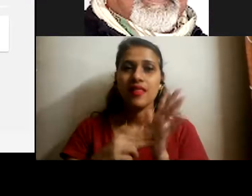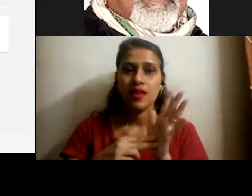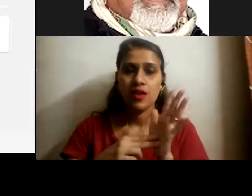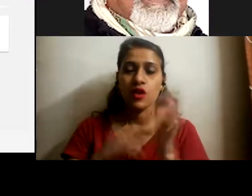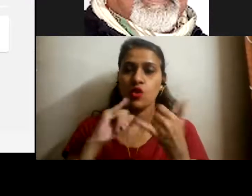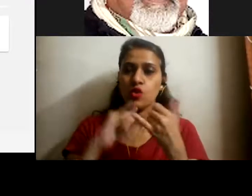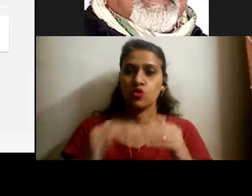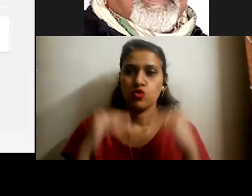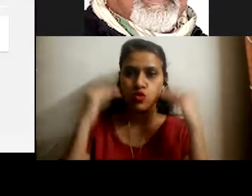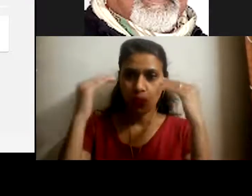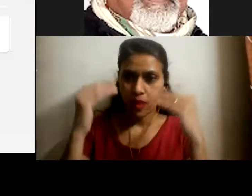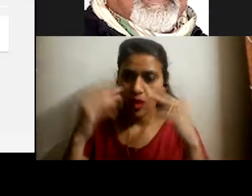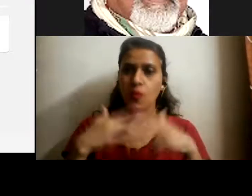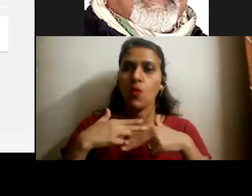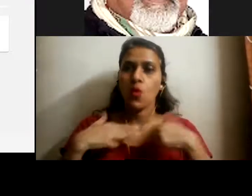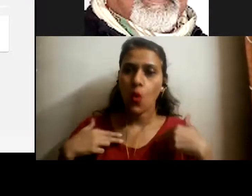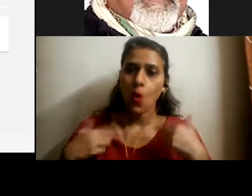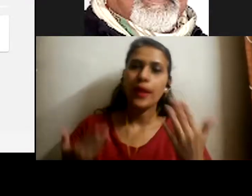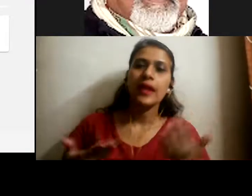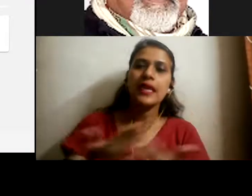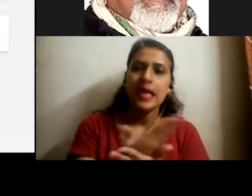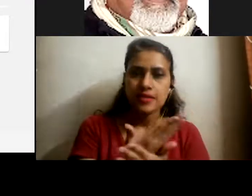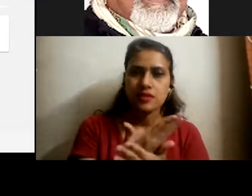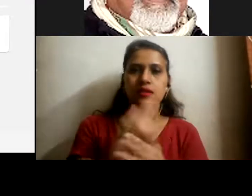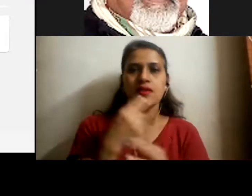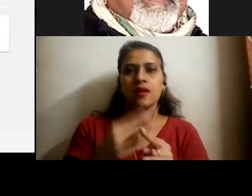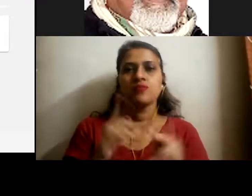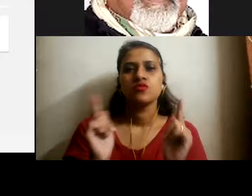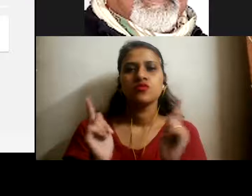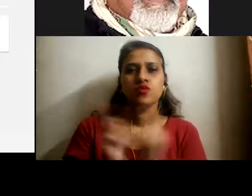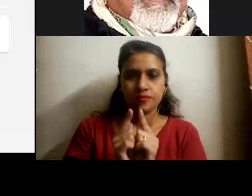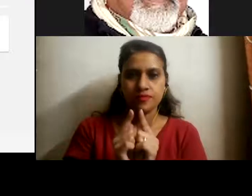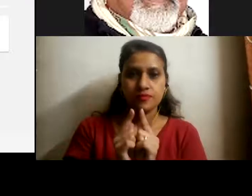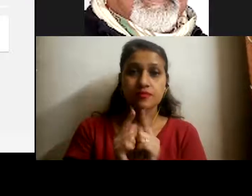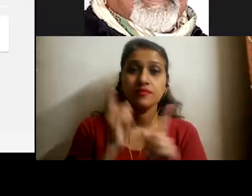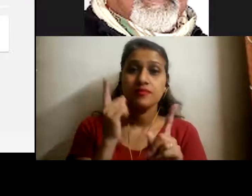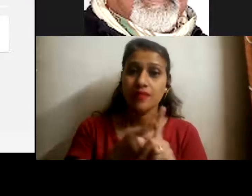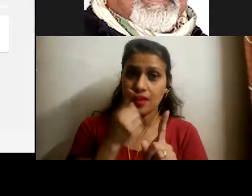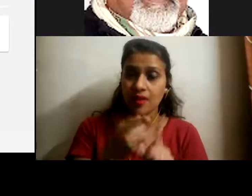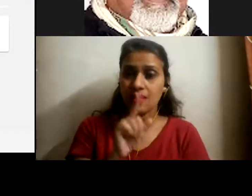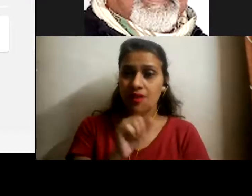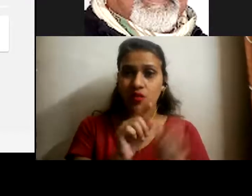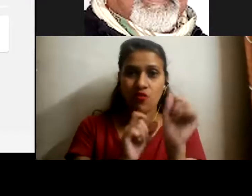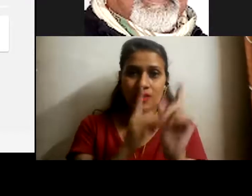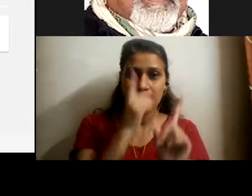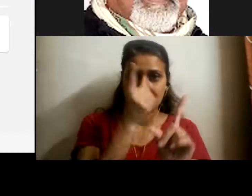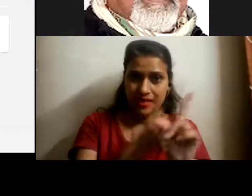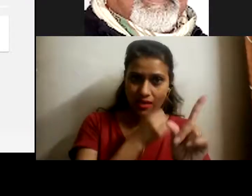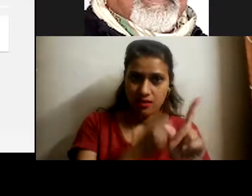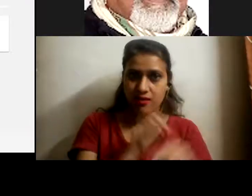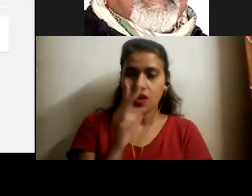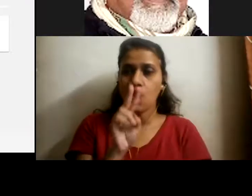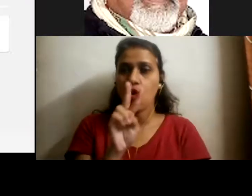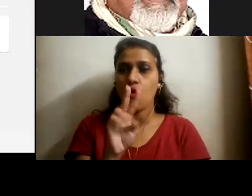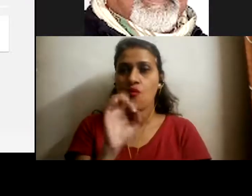year, and 1 is for the volume, that is the first one. Next to the year is the volume, and after SCC, next to SCC,